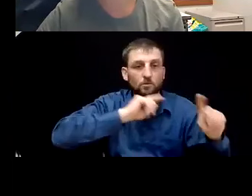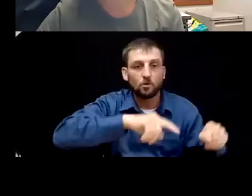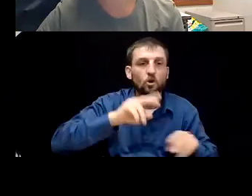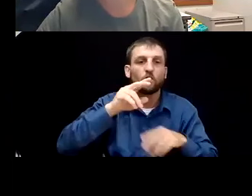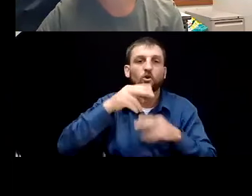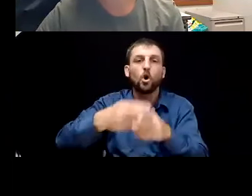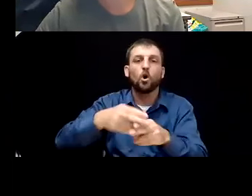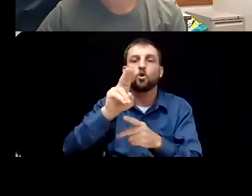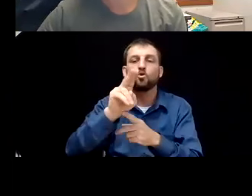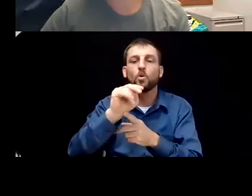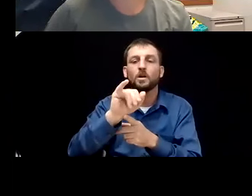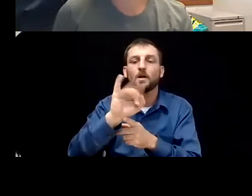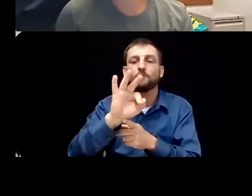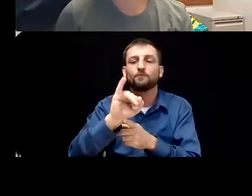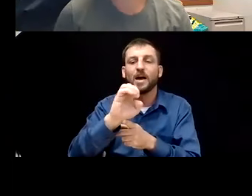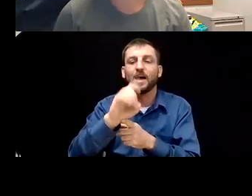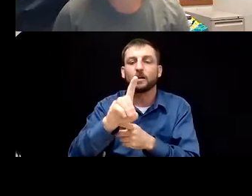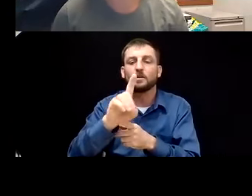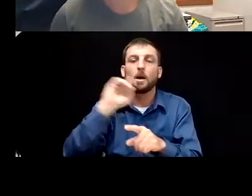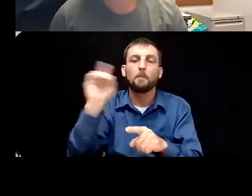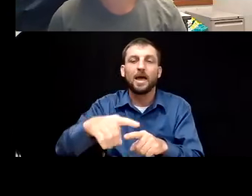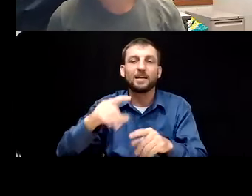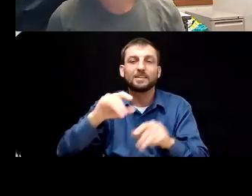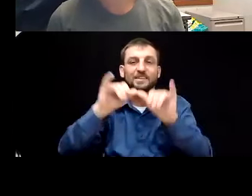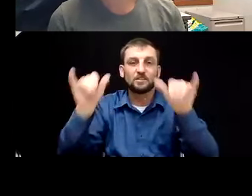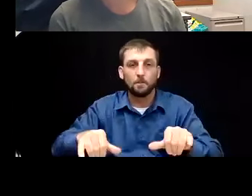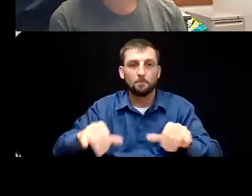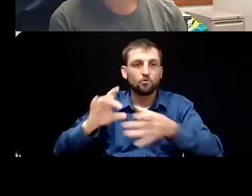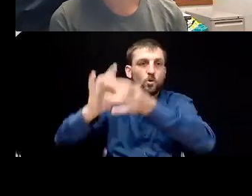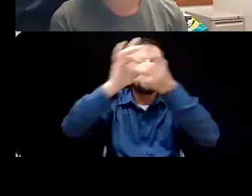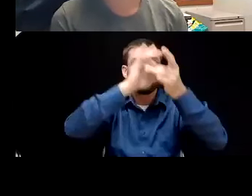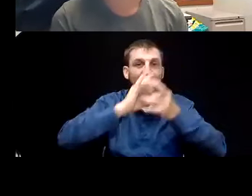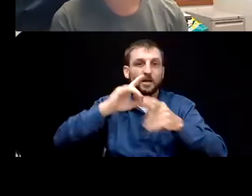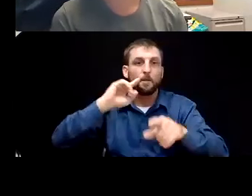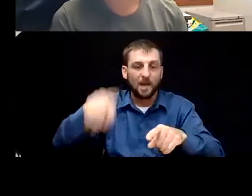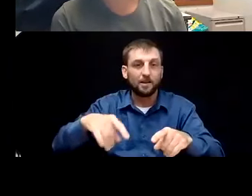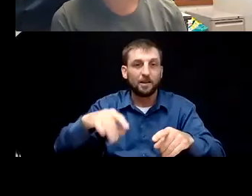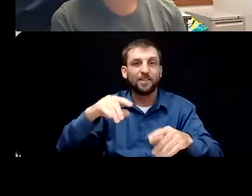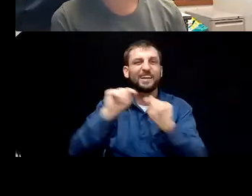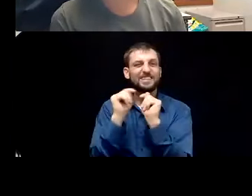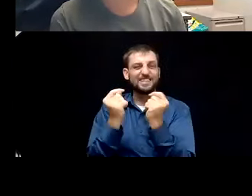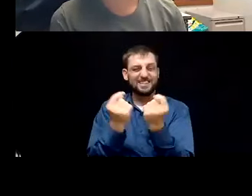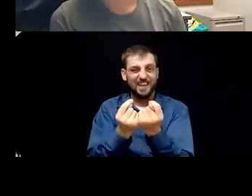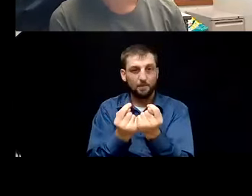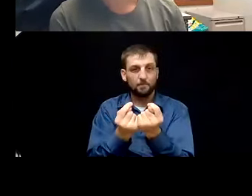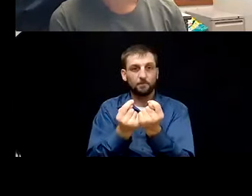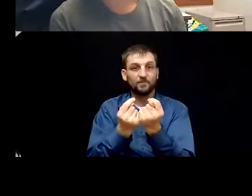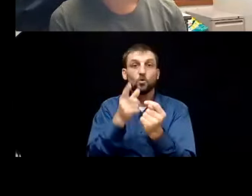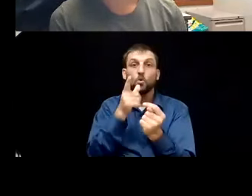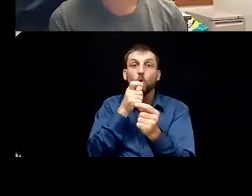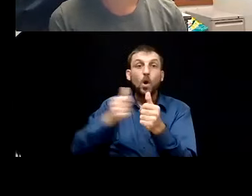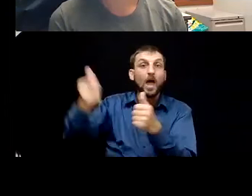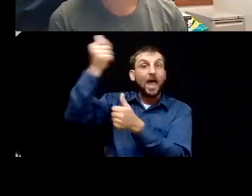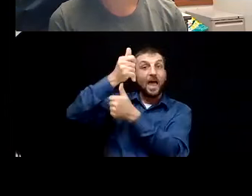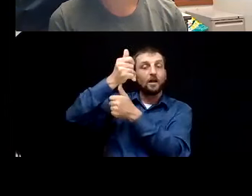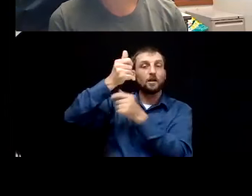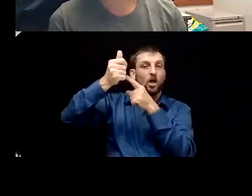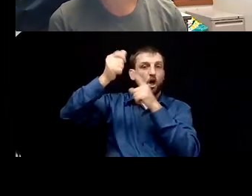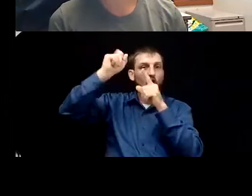System. Unified Command is a team effort. It's the head of the Unified Command is our governor, and he